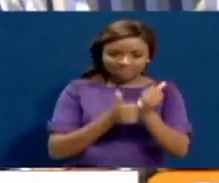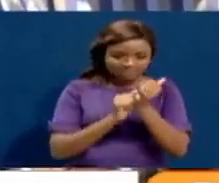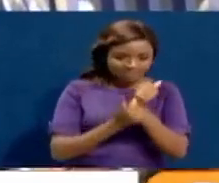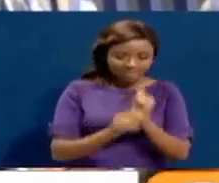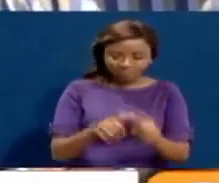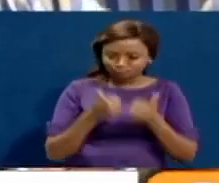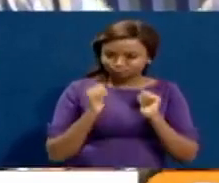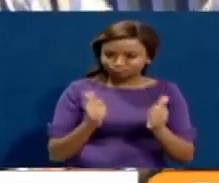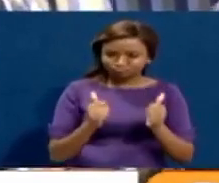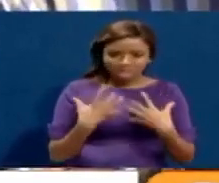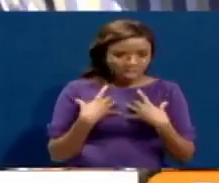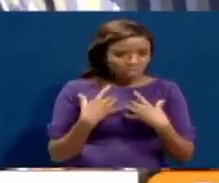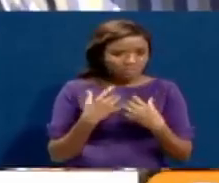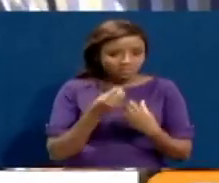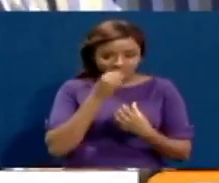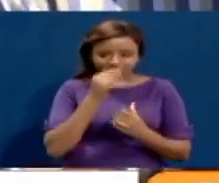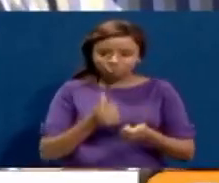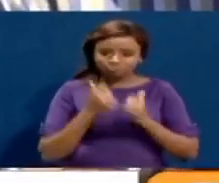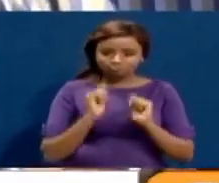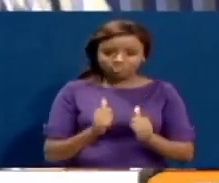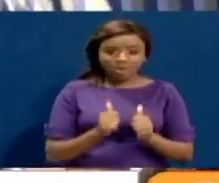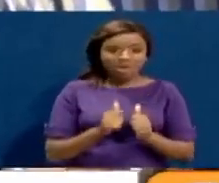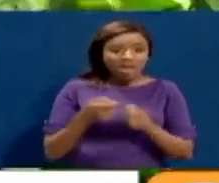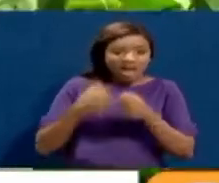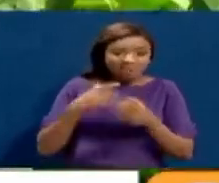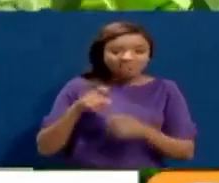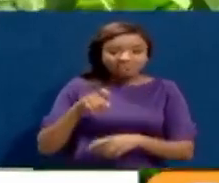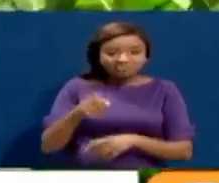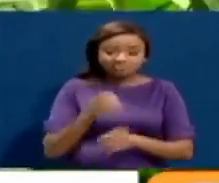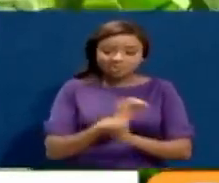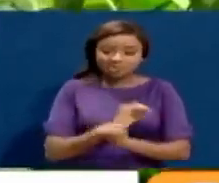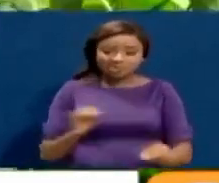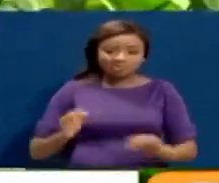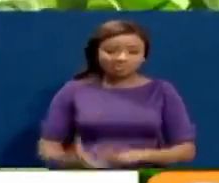very healthy cobs, and free from insect damage.